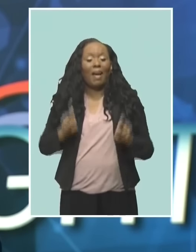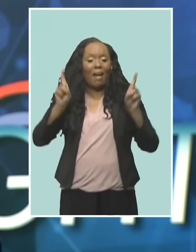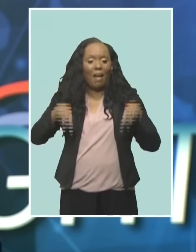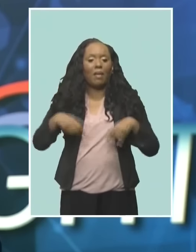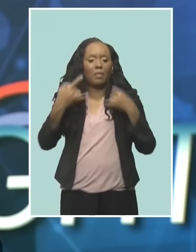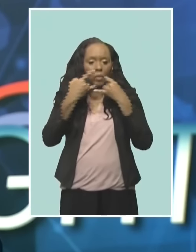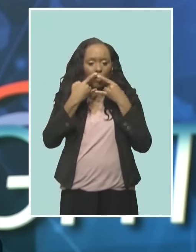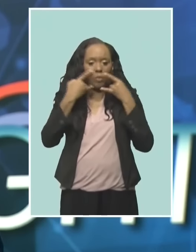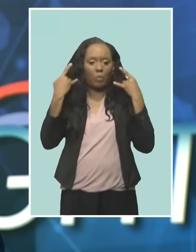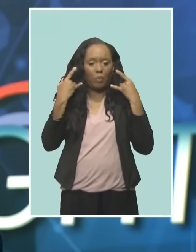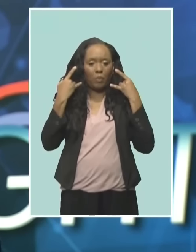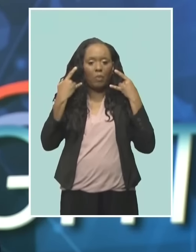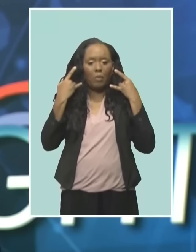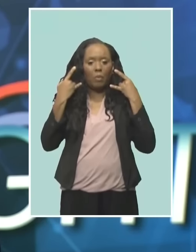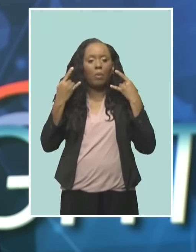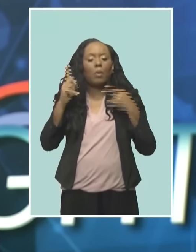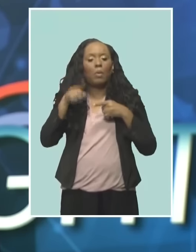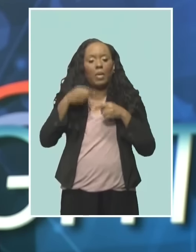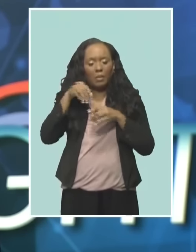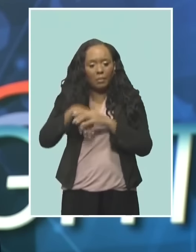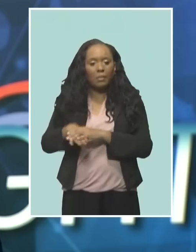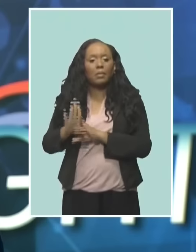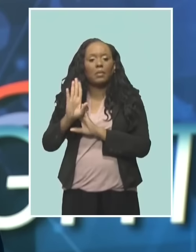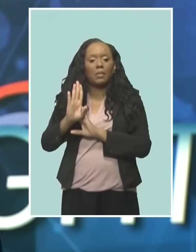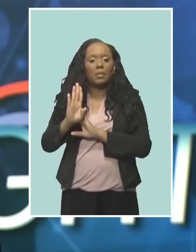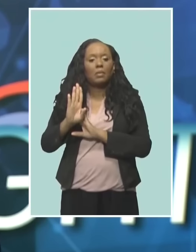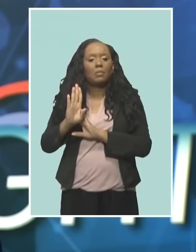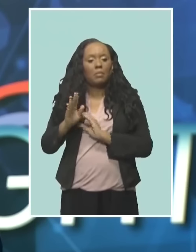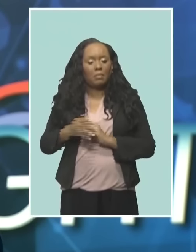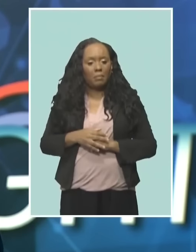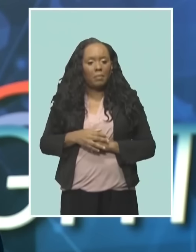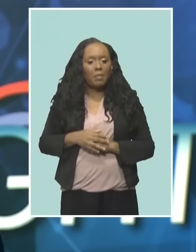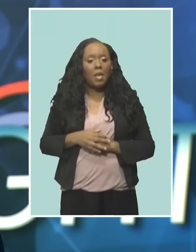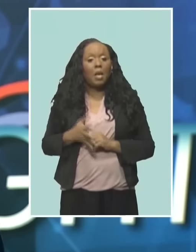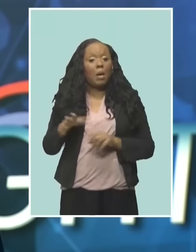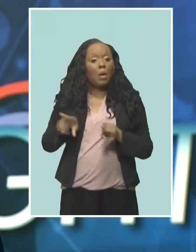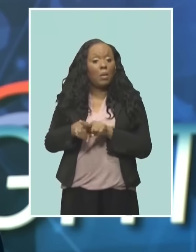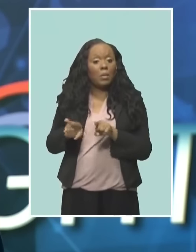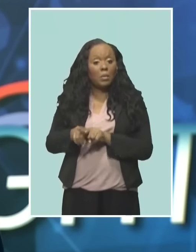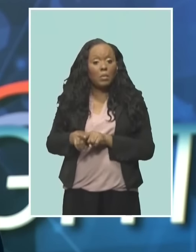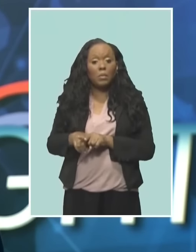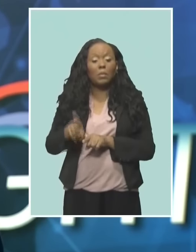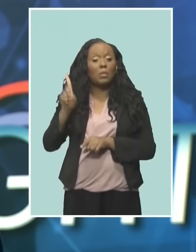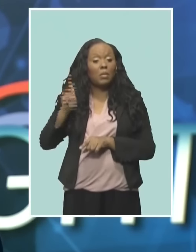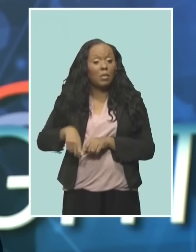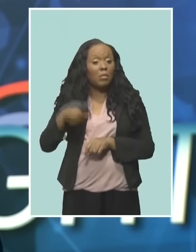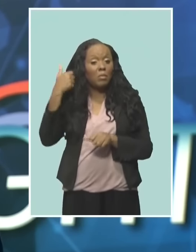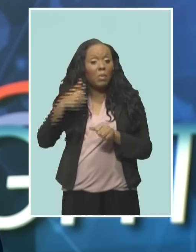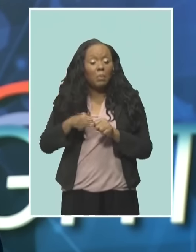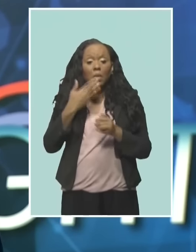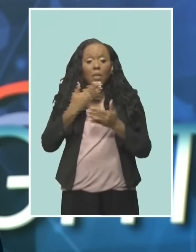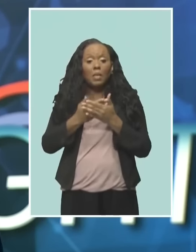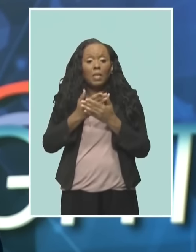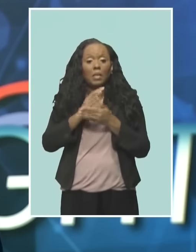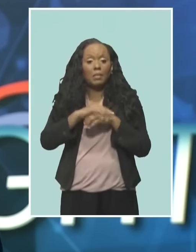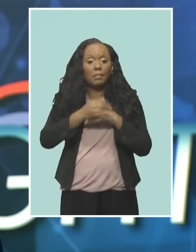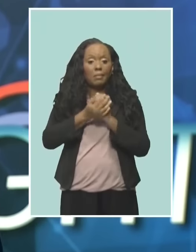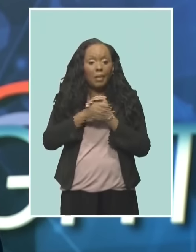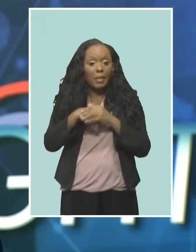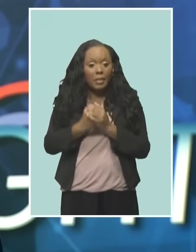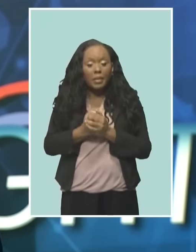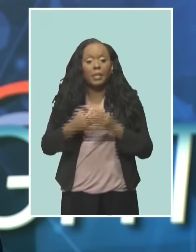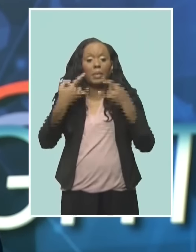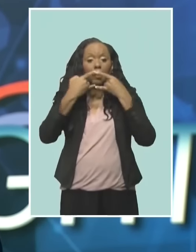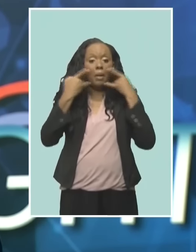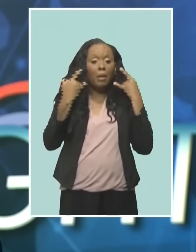hospital's decision for masks to be worn in clinical spaces. He adds the public should practice hand hygiene and wear masks